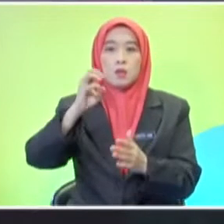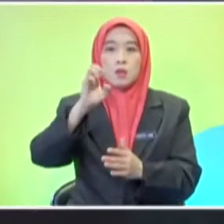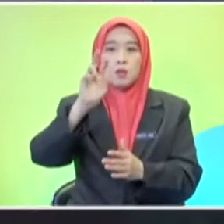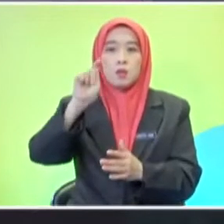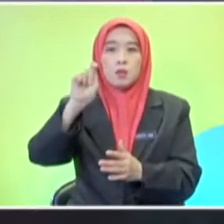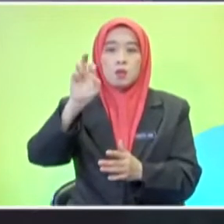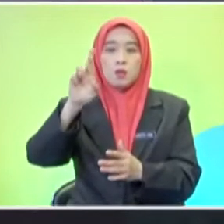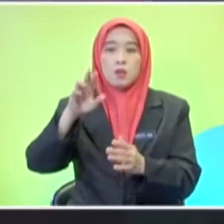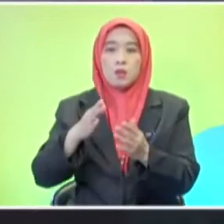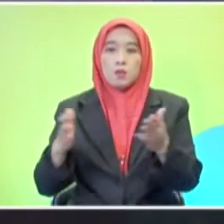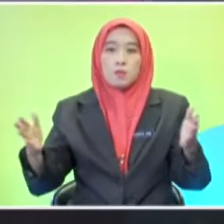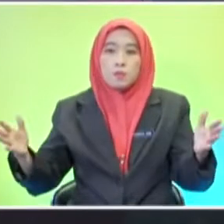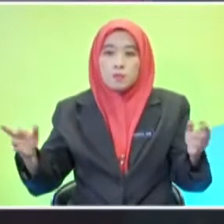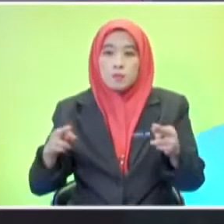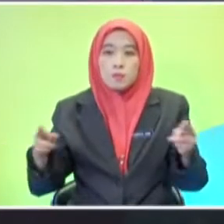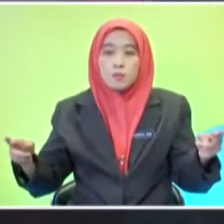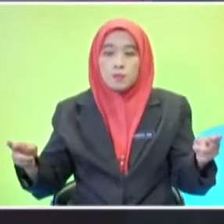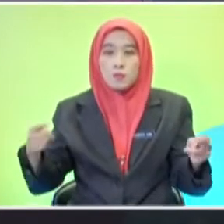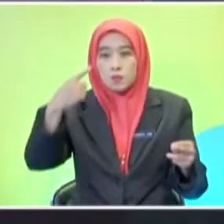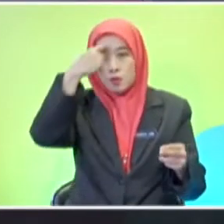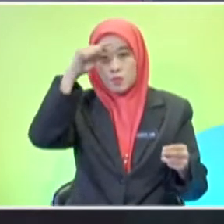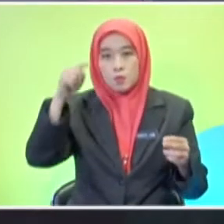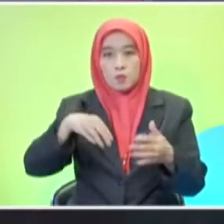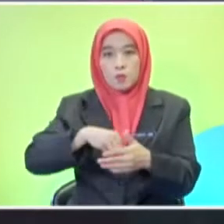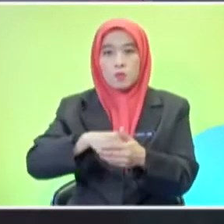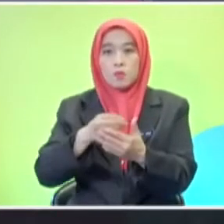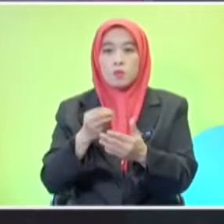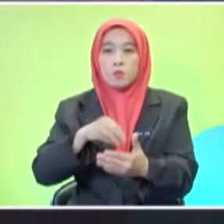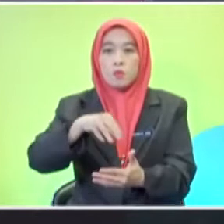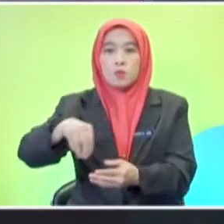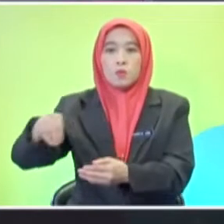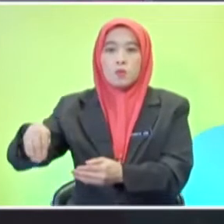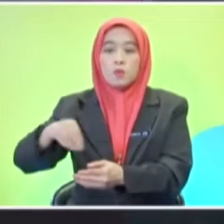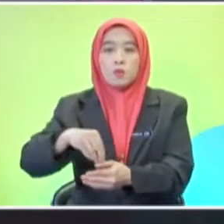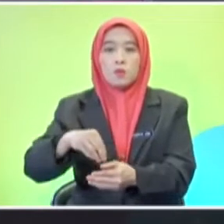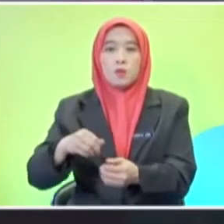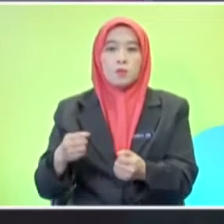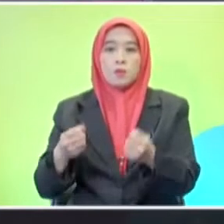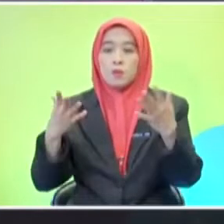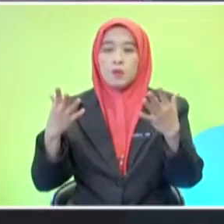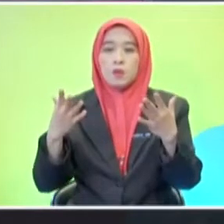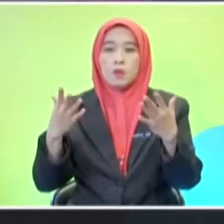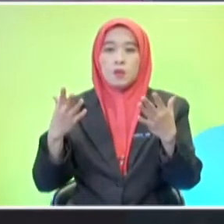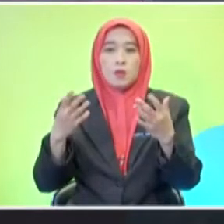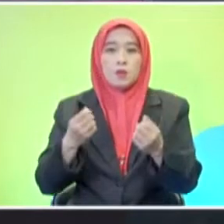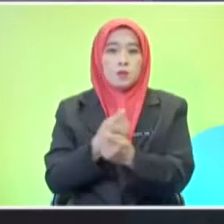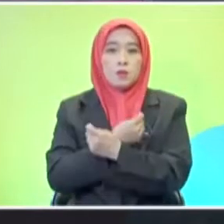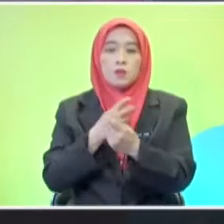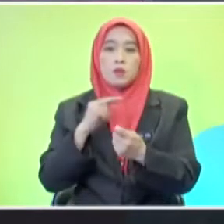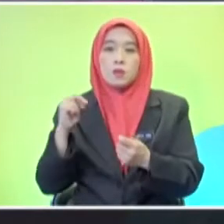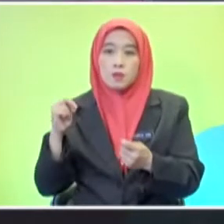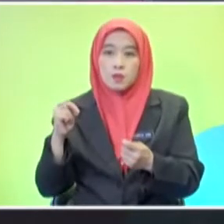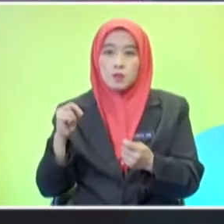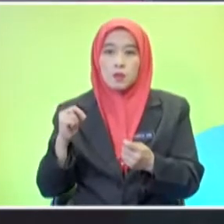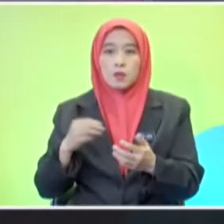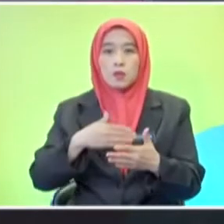That's how you get the best fruit in the world. Otherwise, there's going to be a lot of competition. Yes, that's right. Okay, all right, Mr. Q,